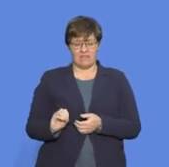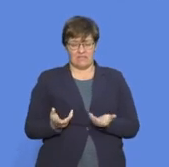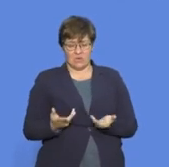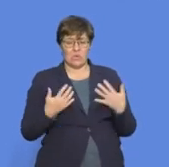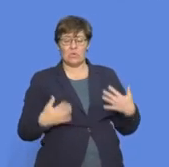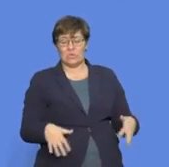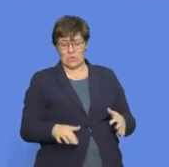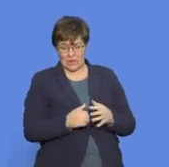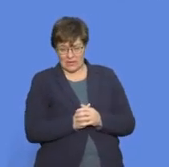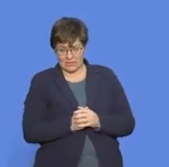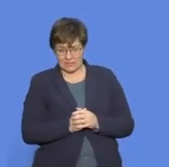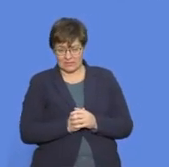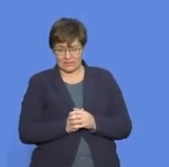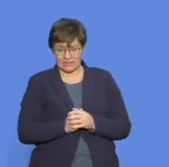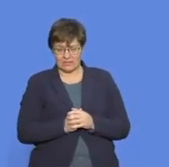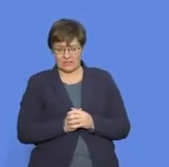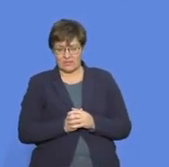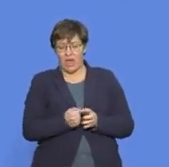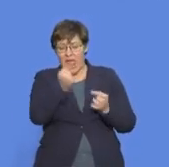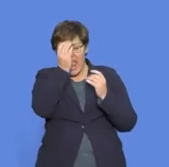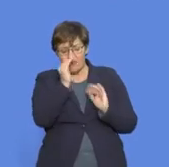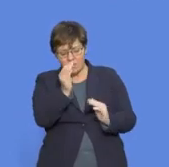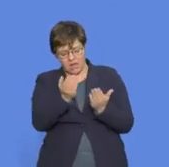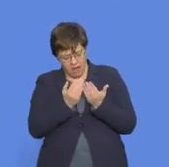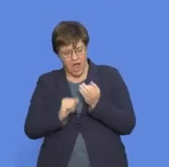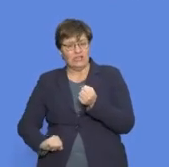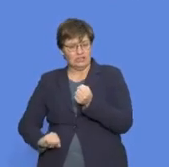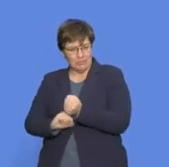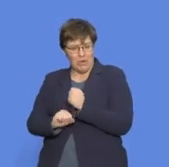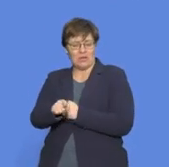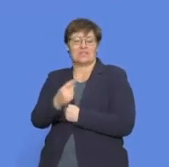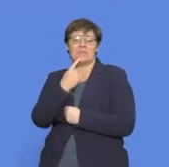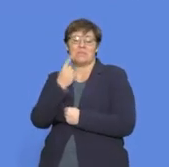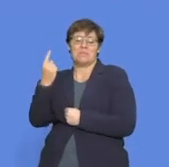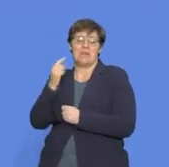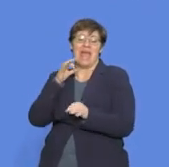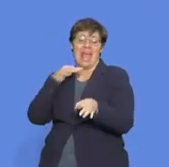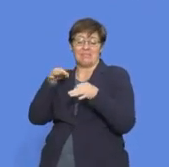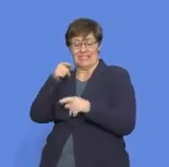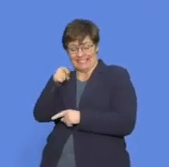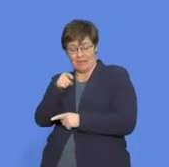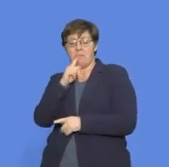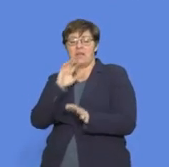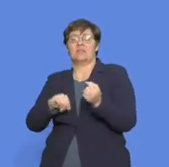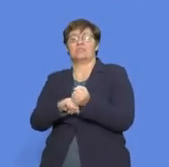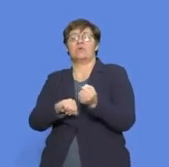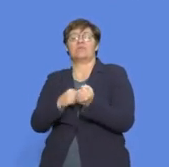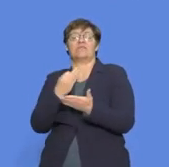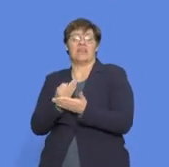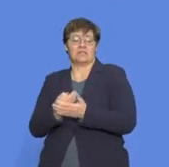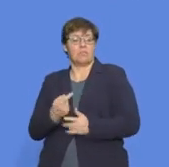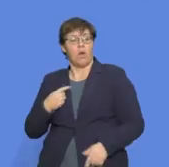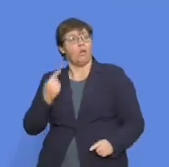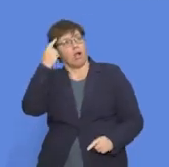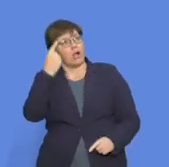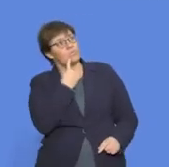lots of information that backs up that statement or that explanation. So it's not just something that